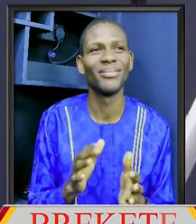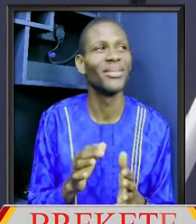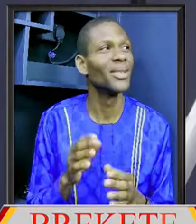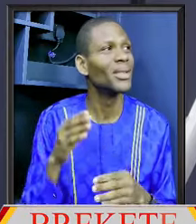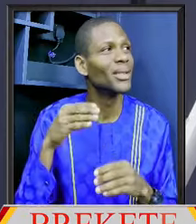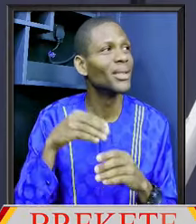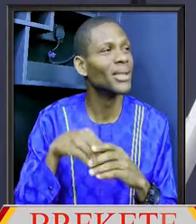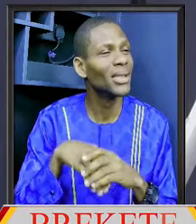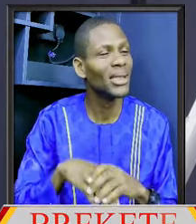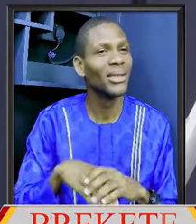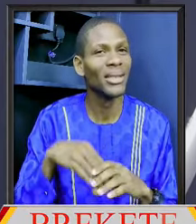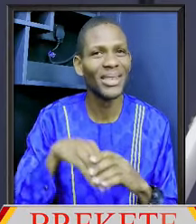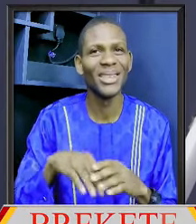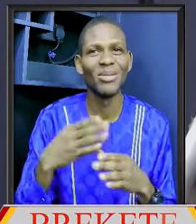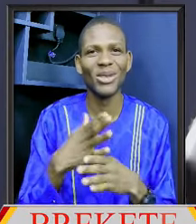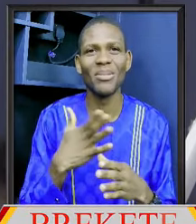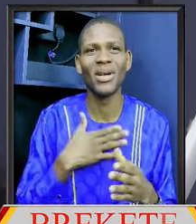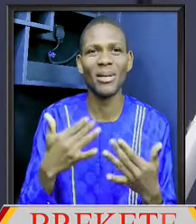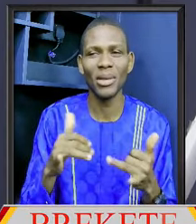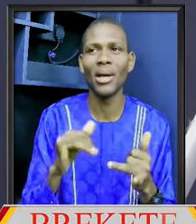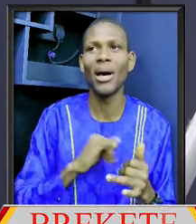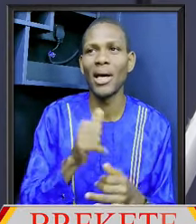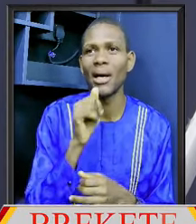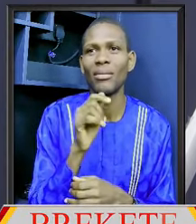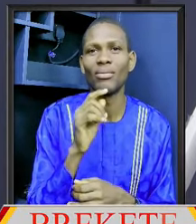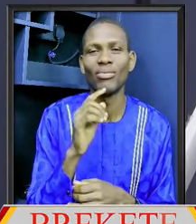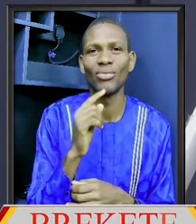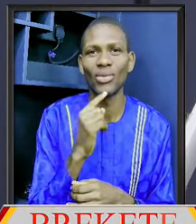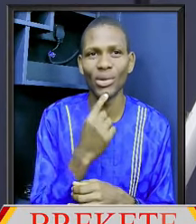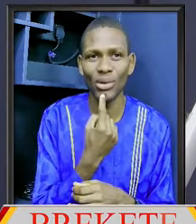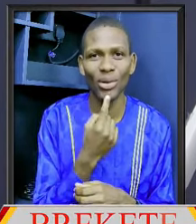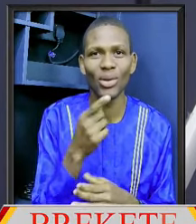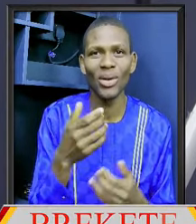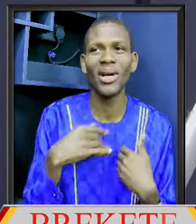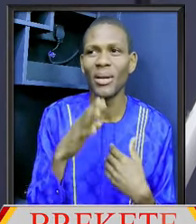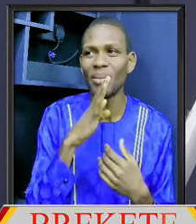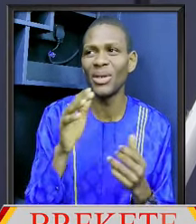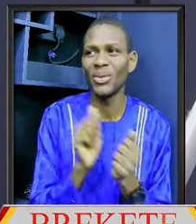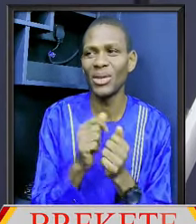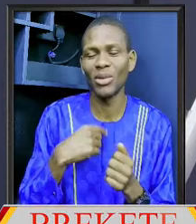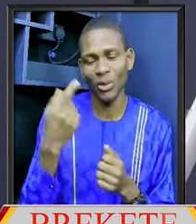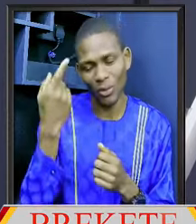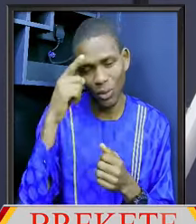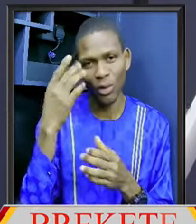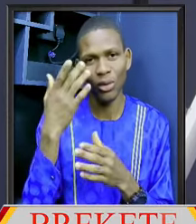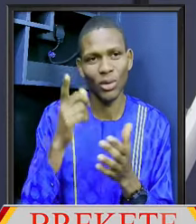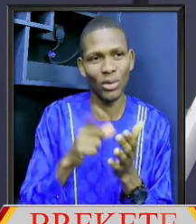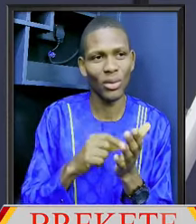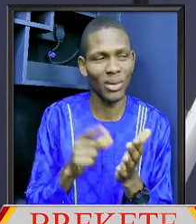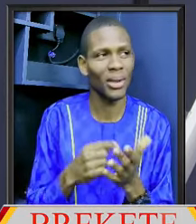In between my play, I did serious. What is wrong with you? You've been with me for some time.